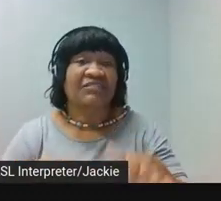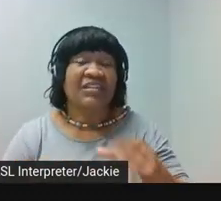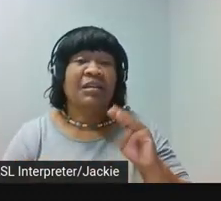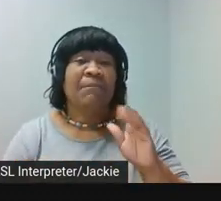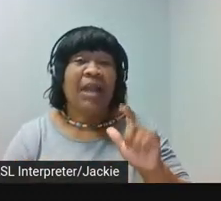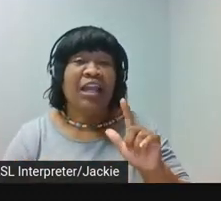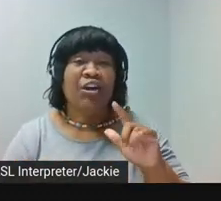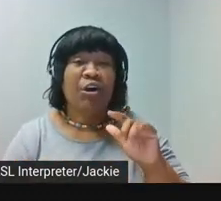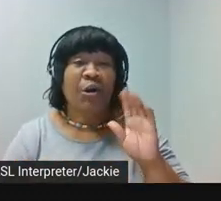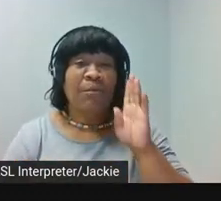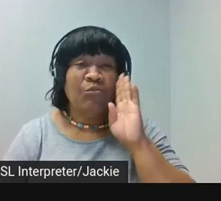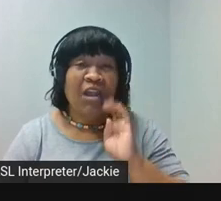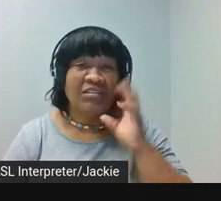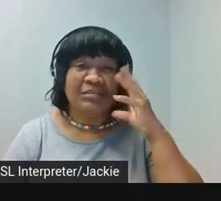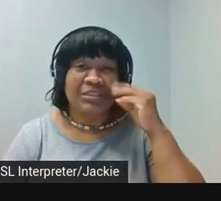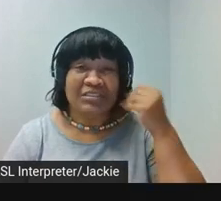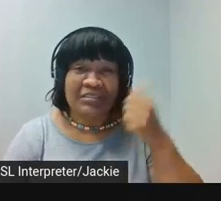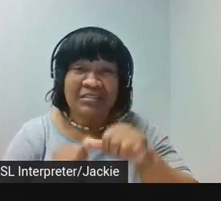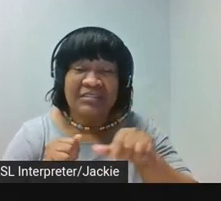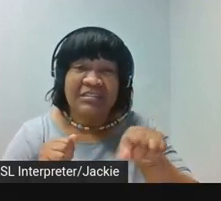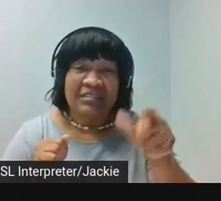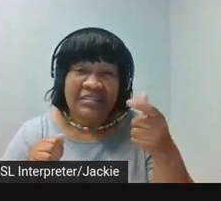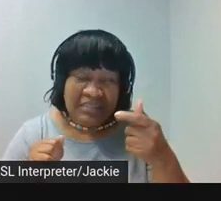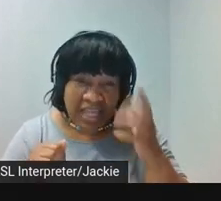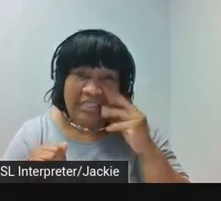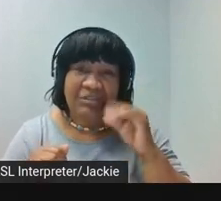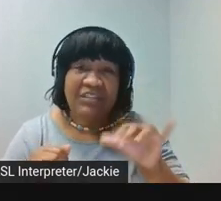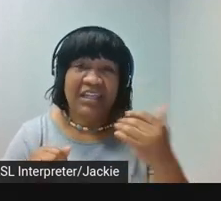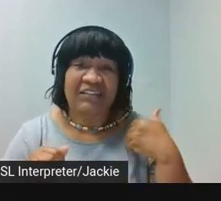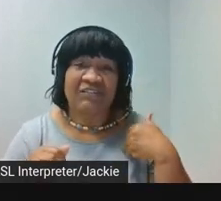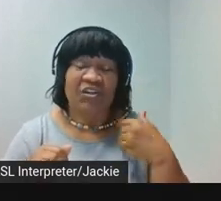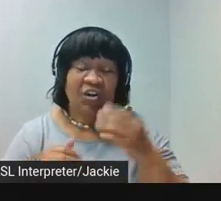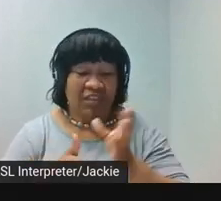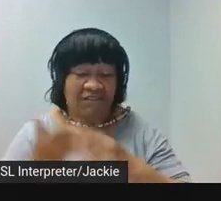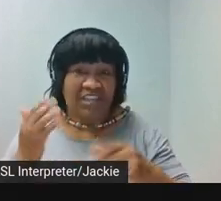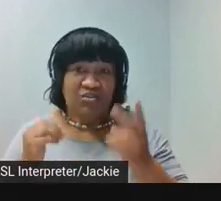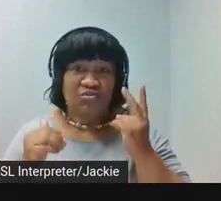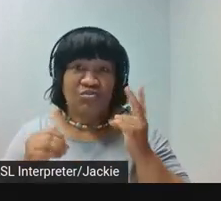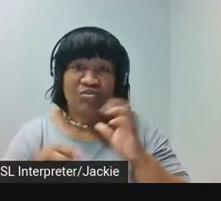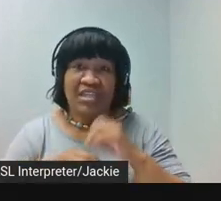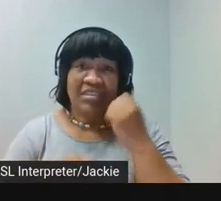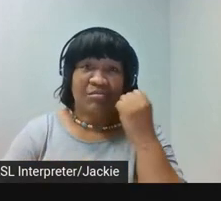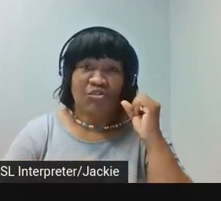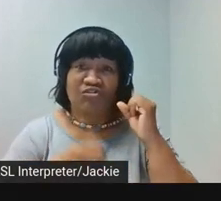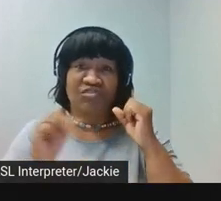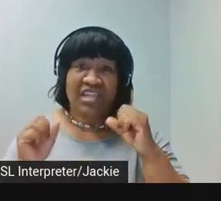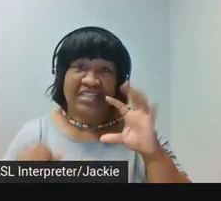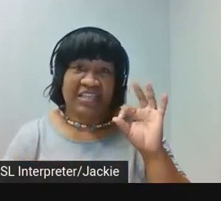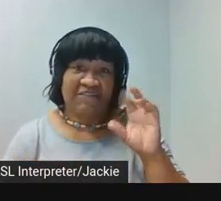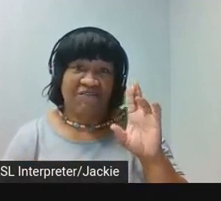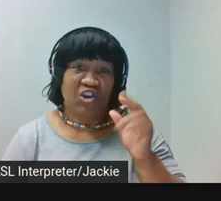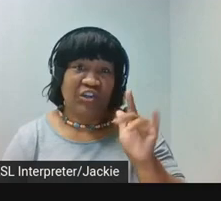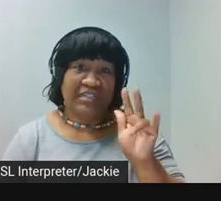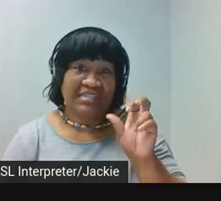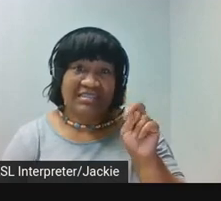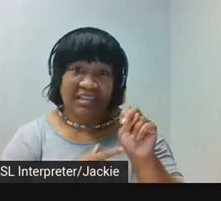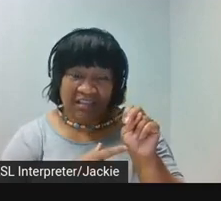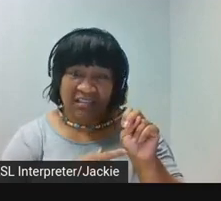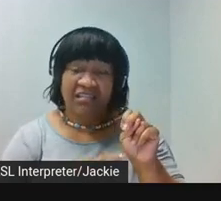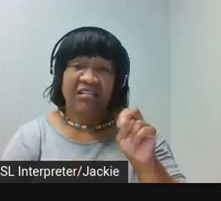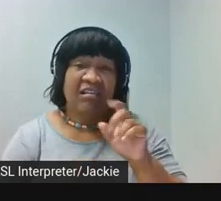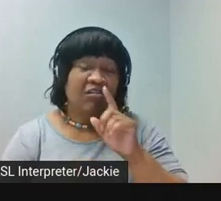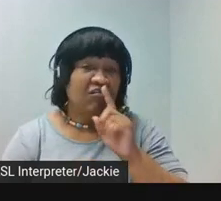Brown, experiencing that during phase two of the protests in Ferguson really warped in a